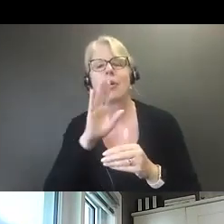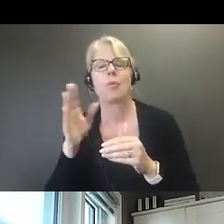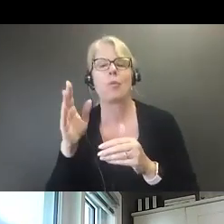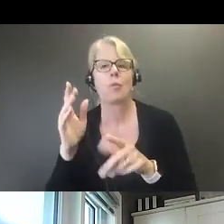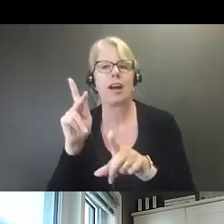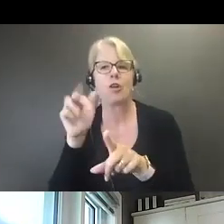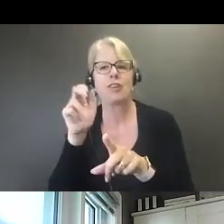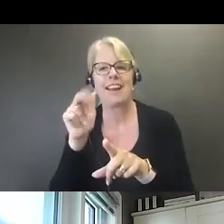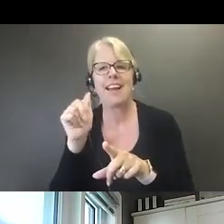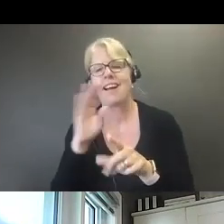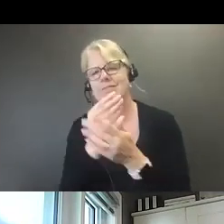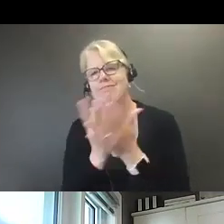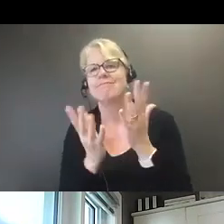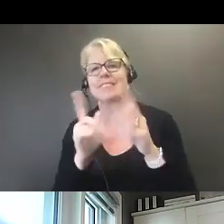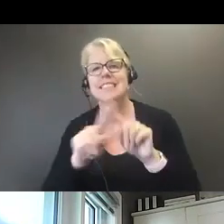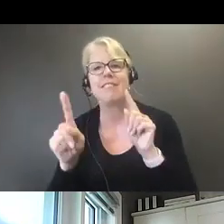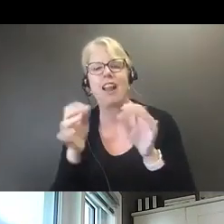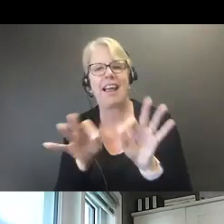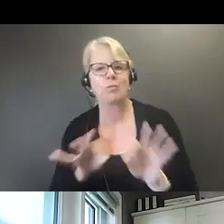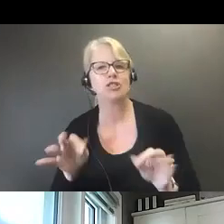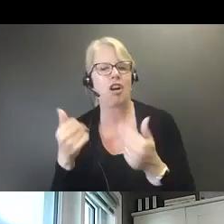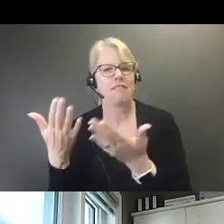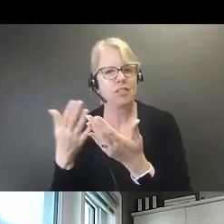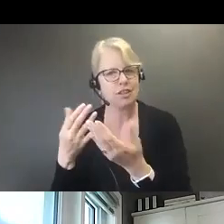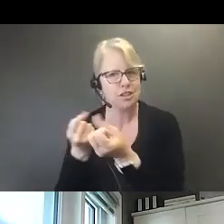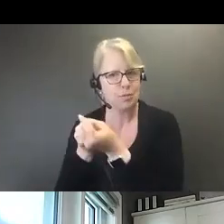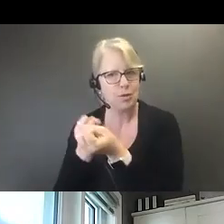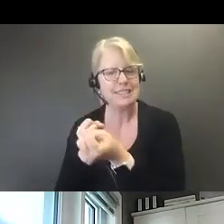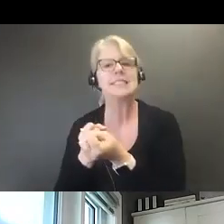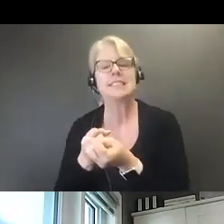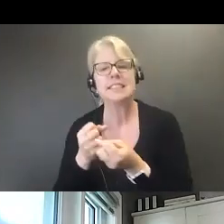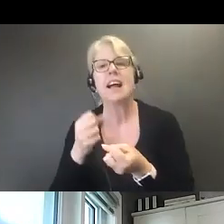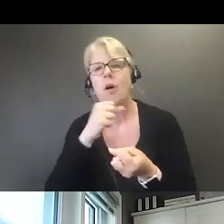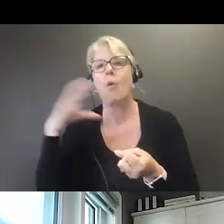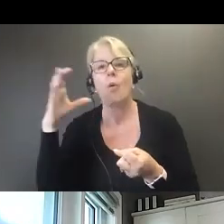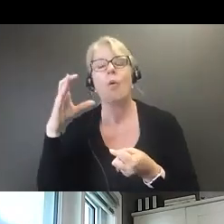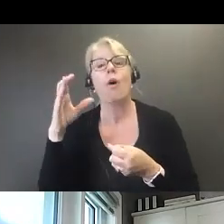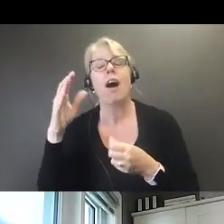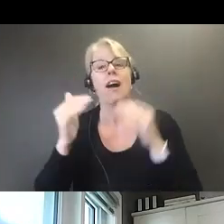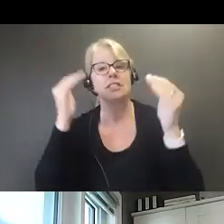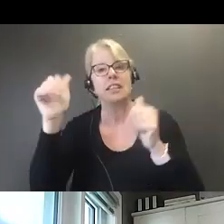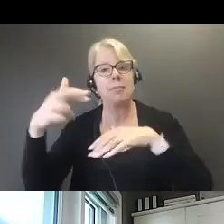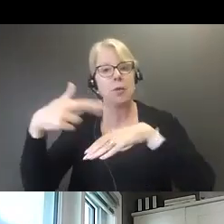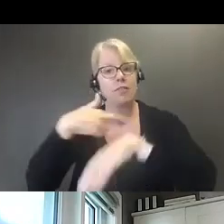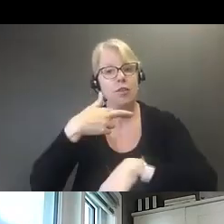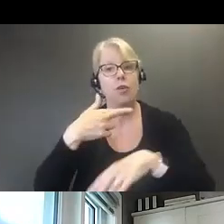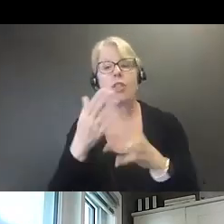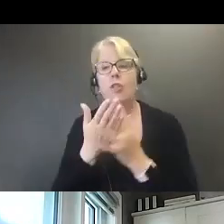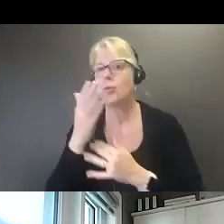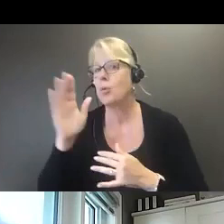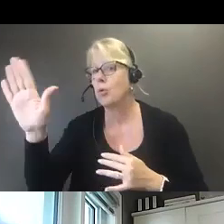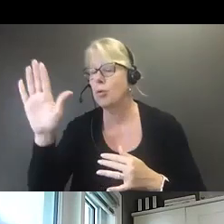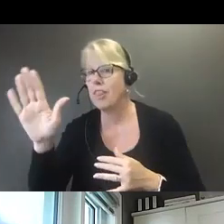the range of languages that we have available to offer. And older adults can be referred through either a member of their healthcare